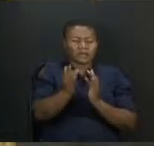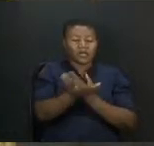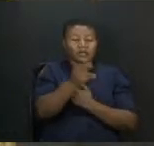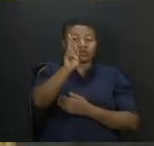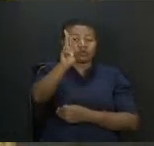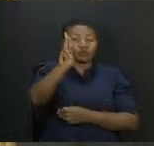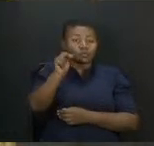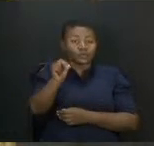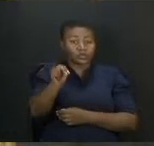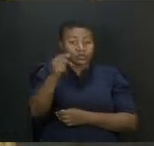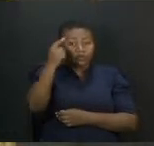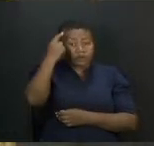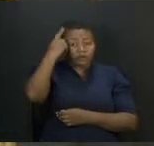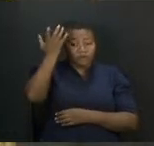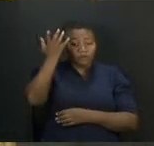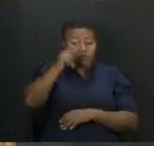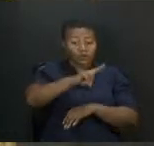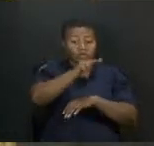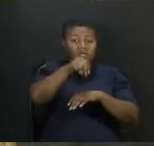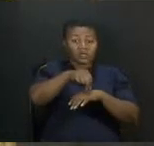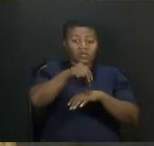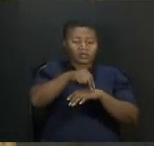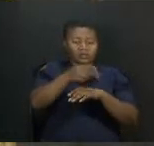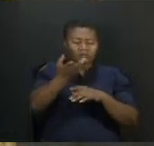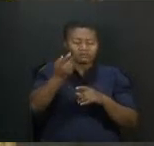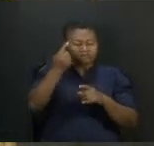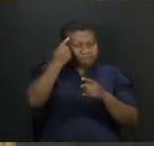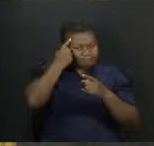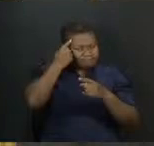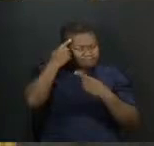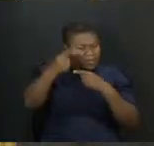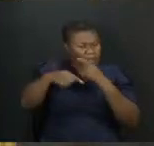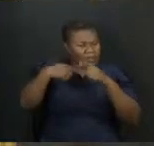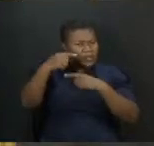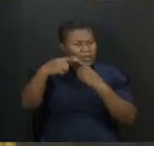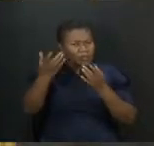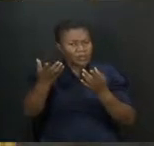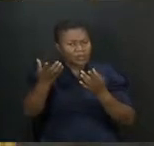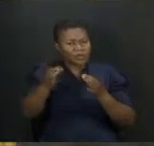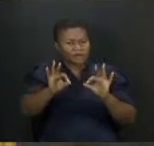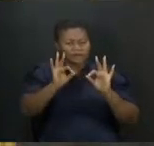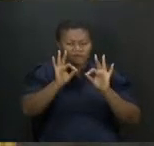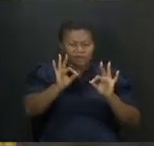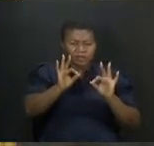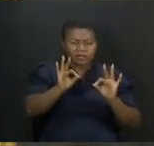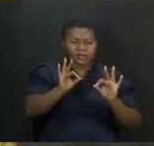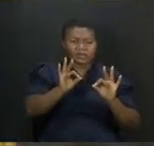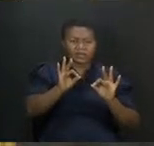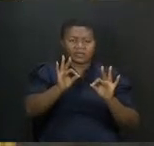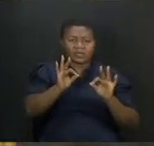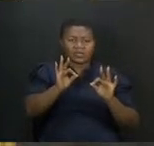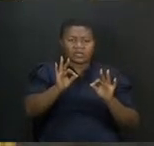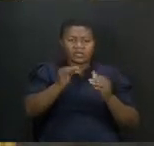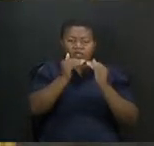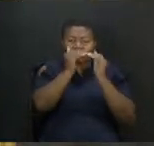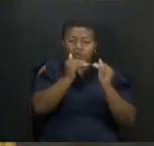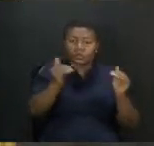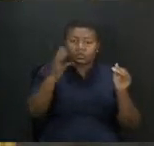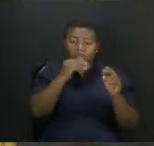for nations to reflect on the fundamental principles of fairness, equity, and human dignity in